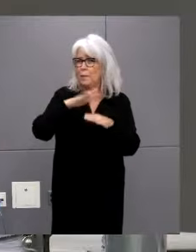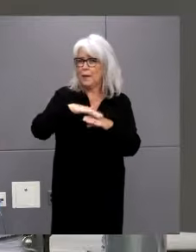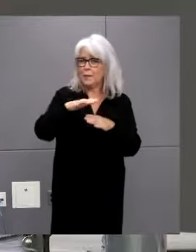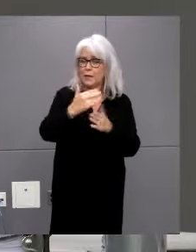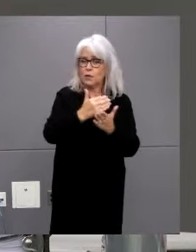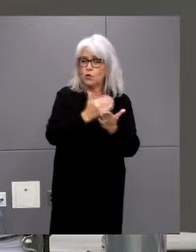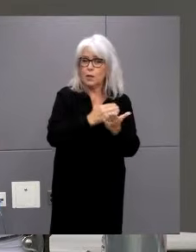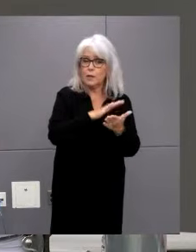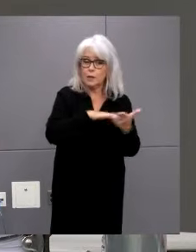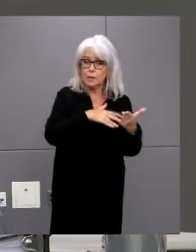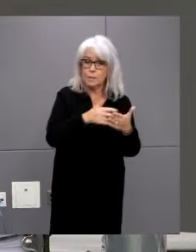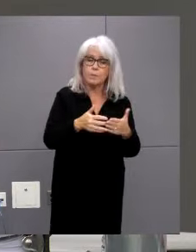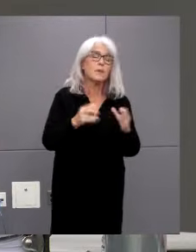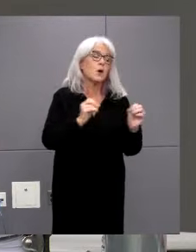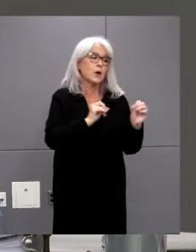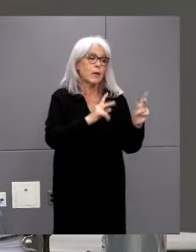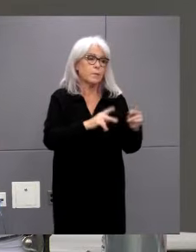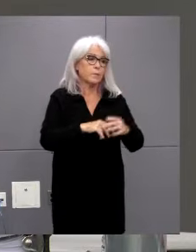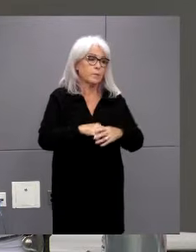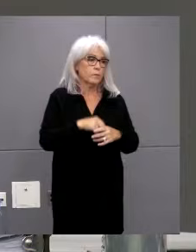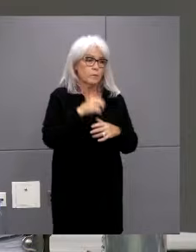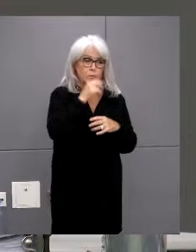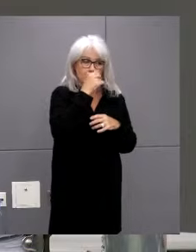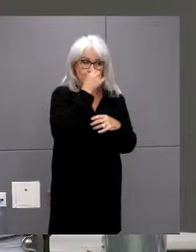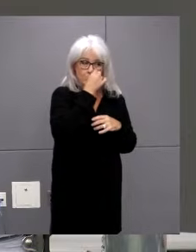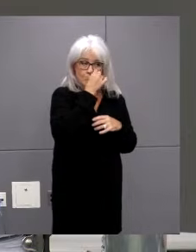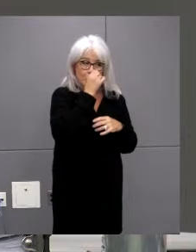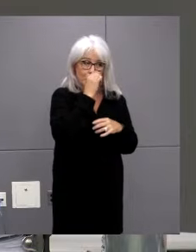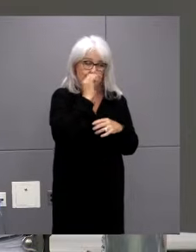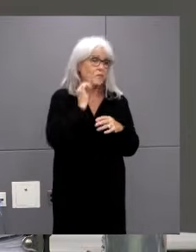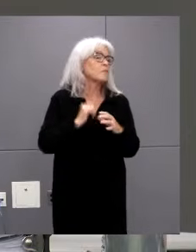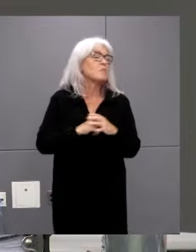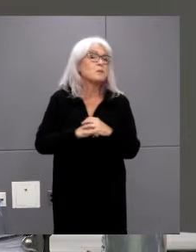Yeah. All right. May I, Mr. Chair?